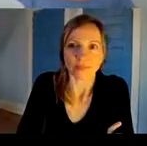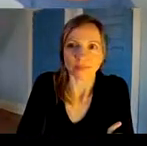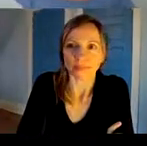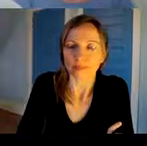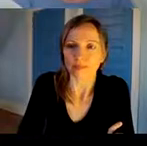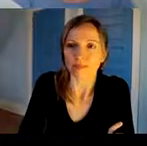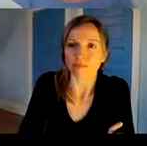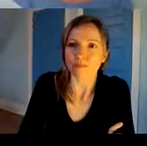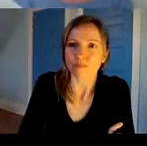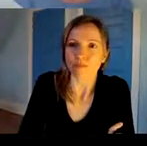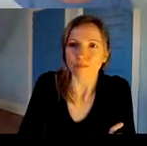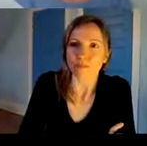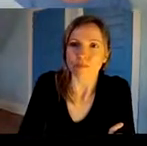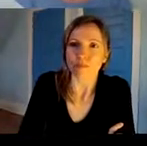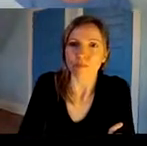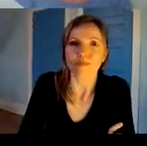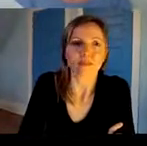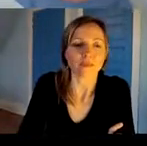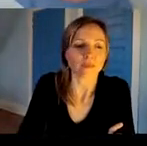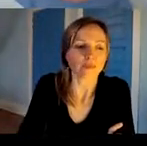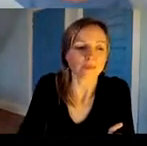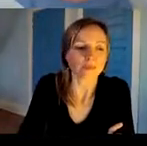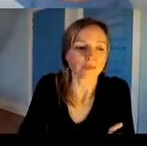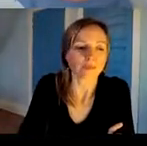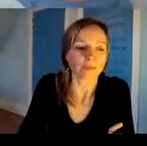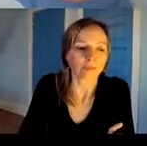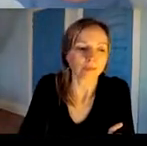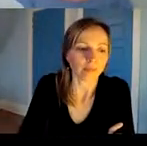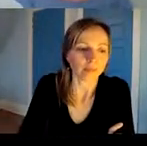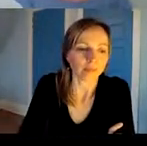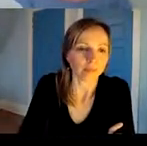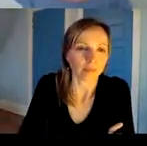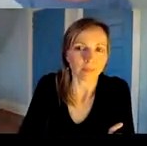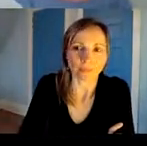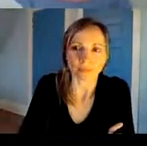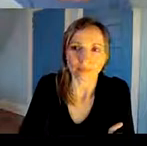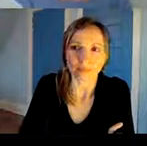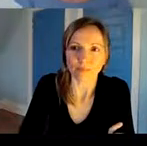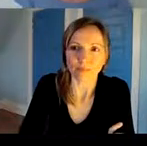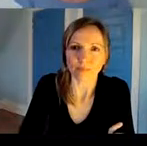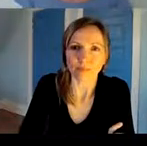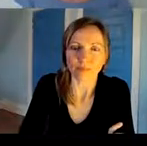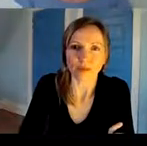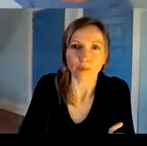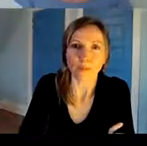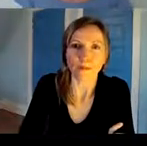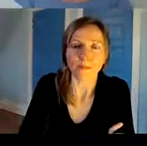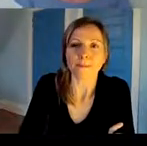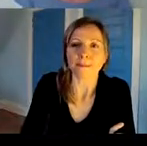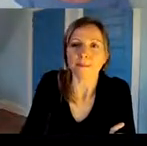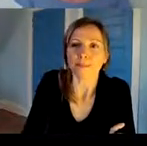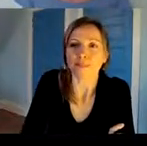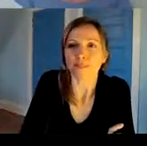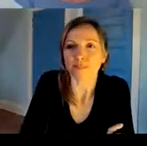And since 2009, she's chaired the Horticultural Outreach Collaborative, which brings together ecologists, horticulturalists to protect native